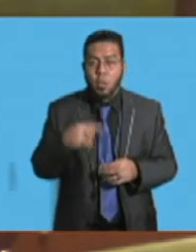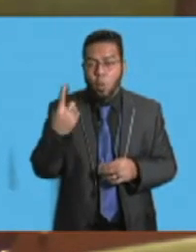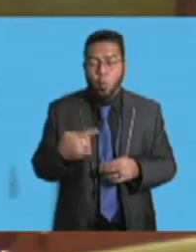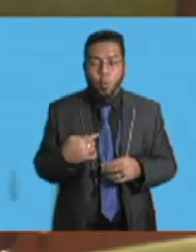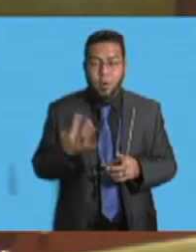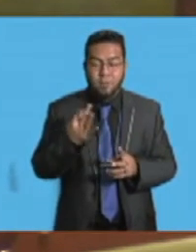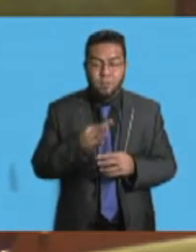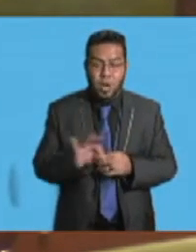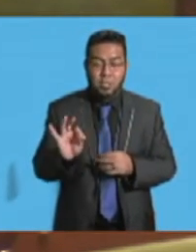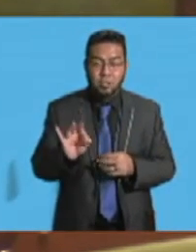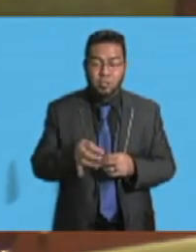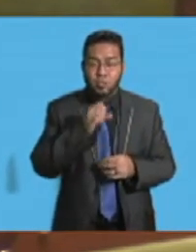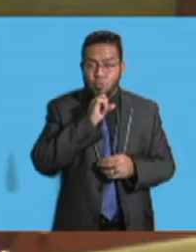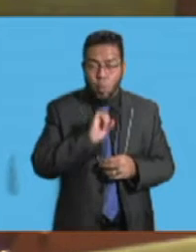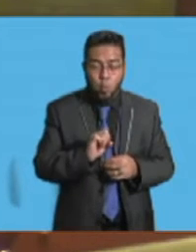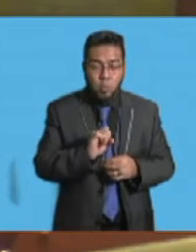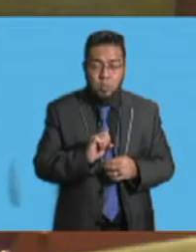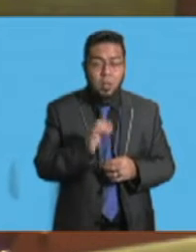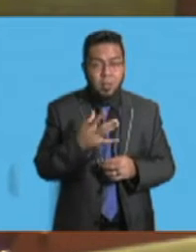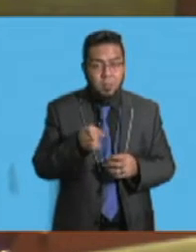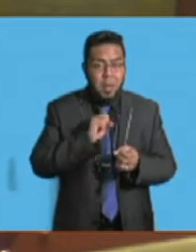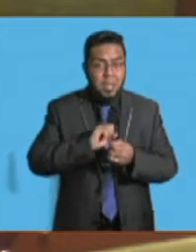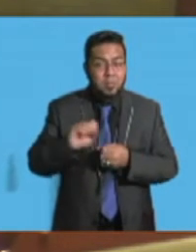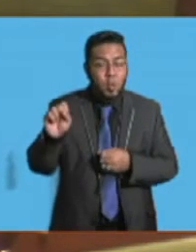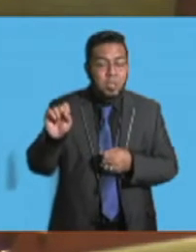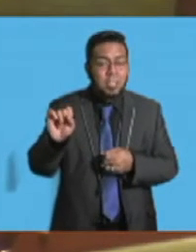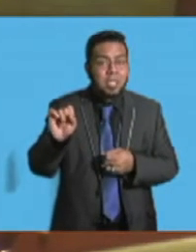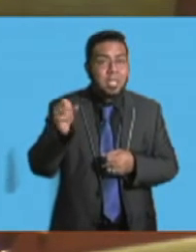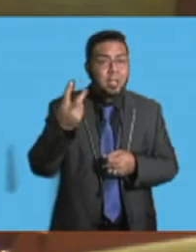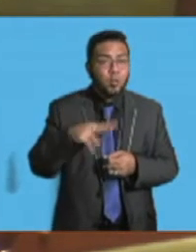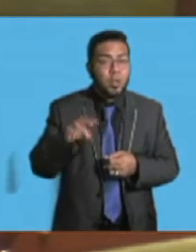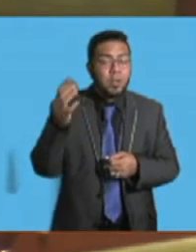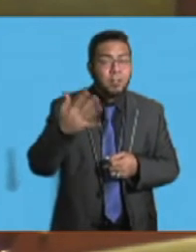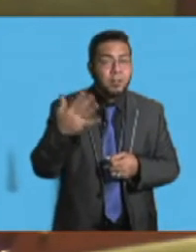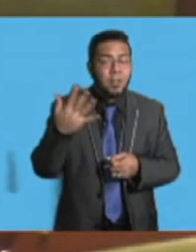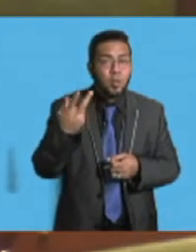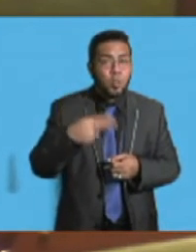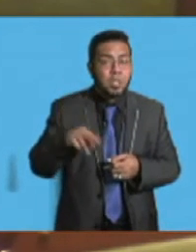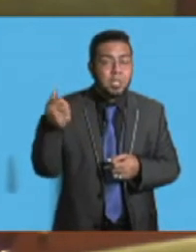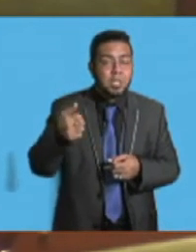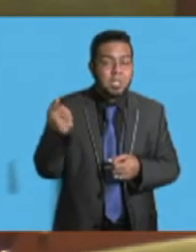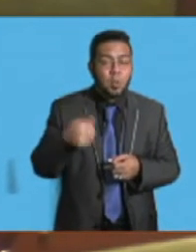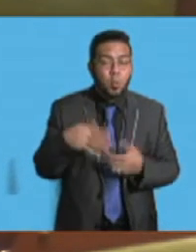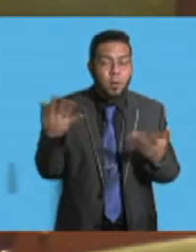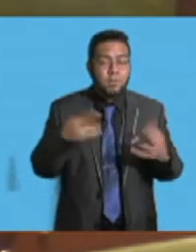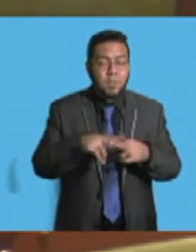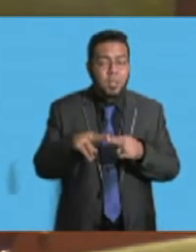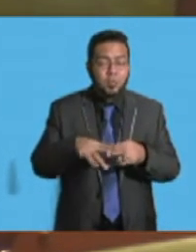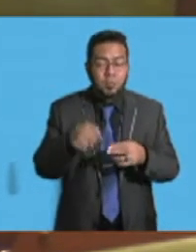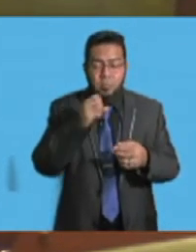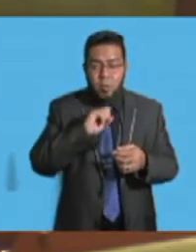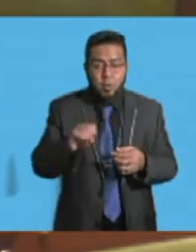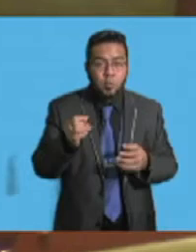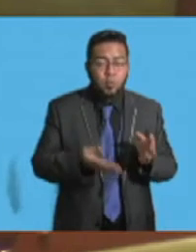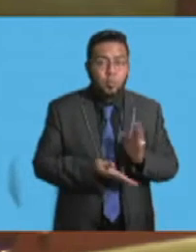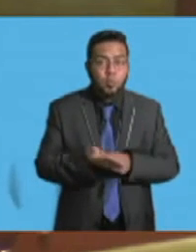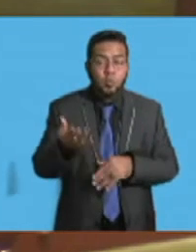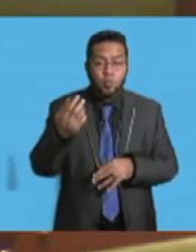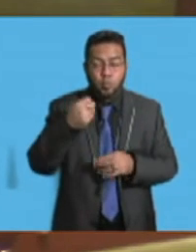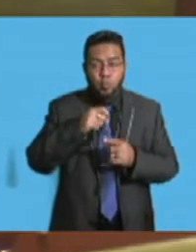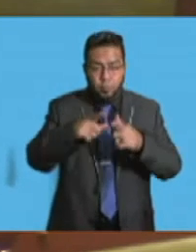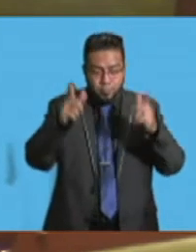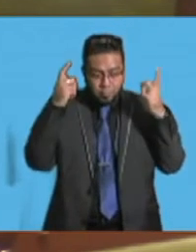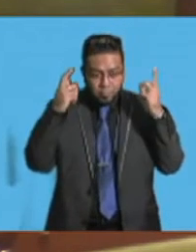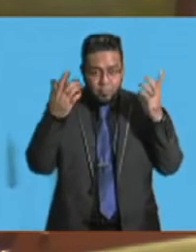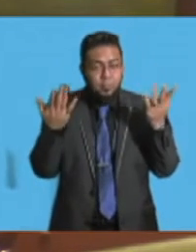and chilled goat meat exported in the last 5 years was in 2015 and 2016, where Fiji exported to Nauru an average volume of 78